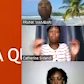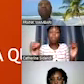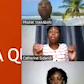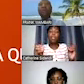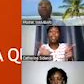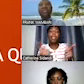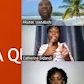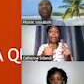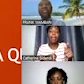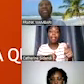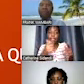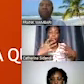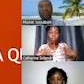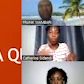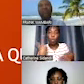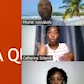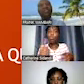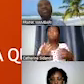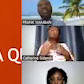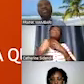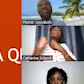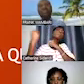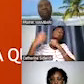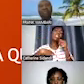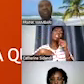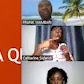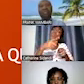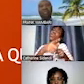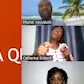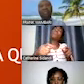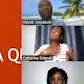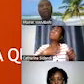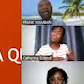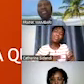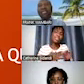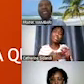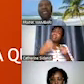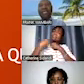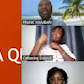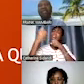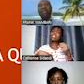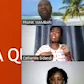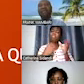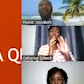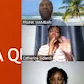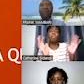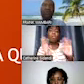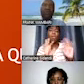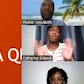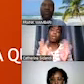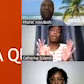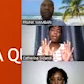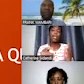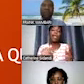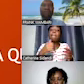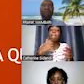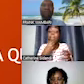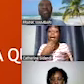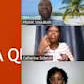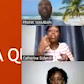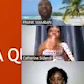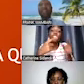away their lives. Please don't. Usijinyonge. Jamaa ameendelea na maisha na wewe unasunguka.